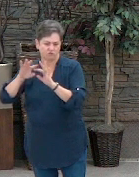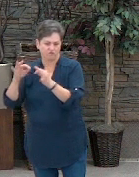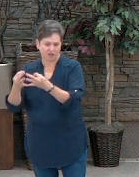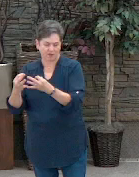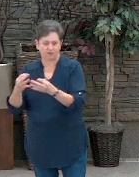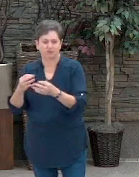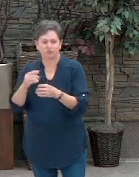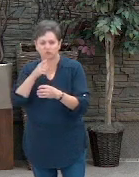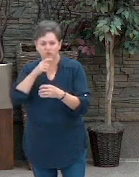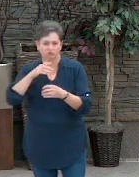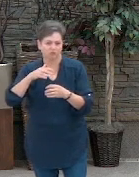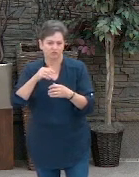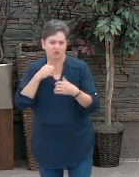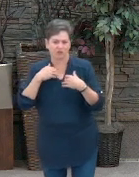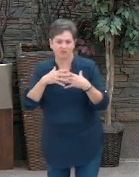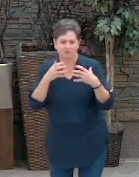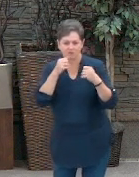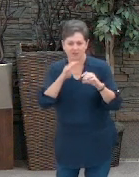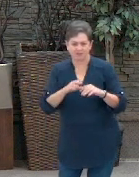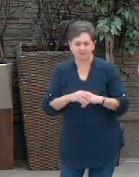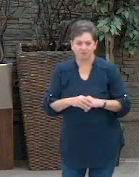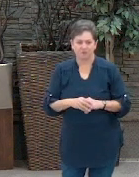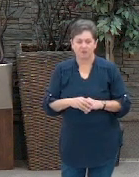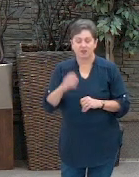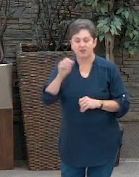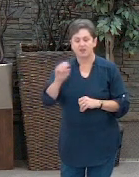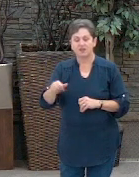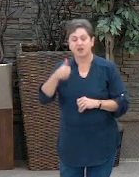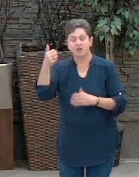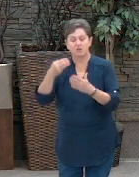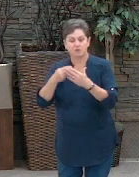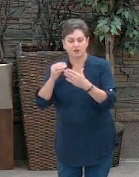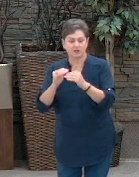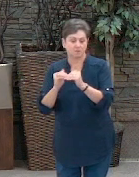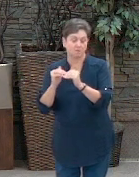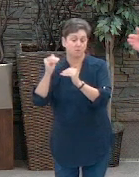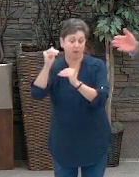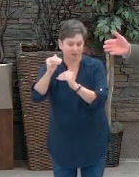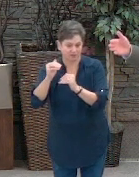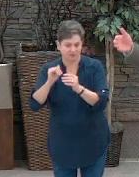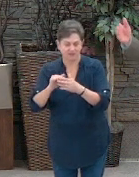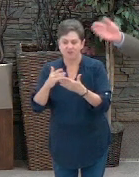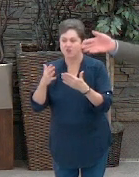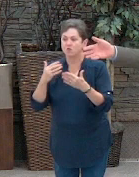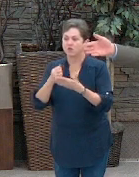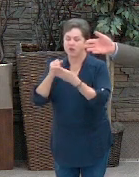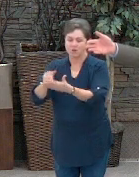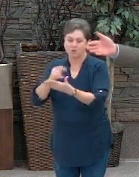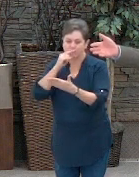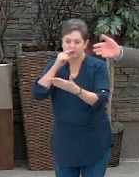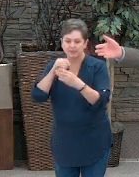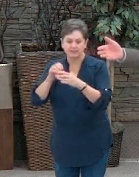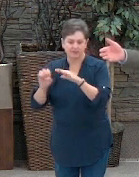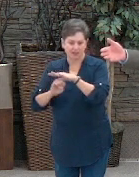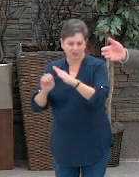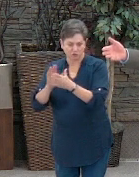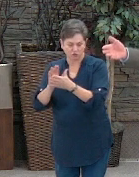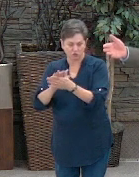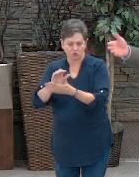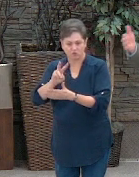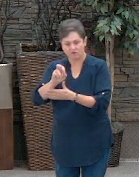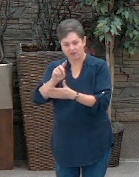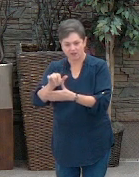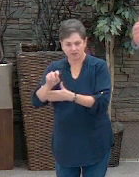that haven't been blessed as we have. And then any extra money beyond those Thanksgivings, we do help with kids over at Valley View